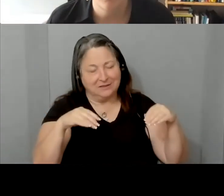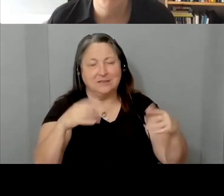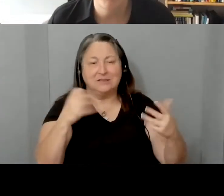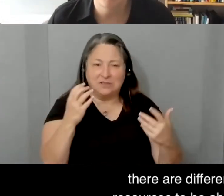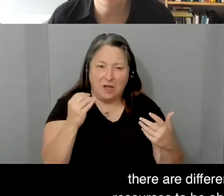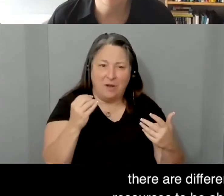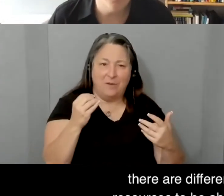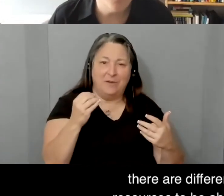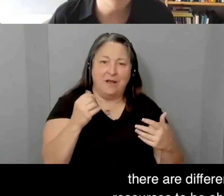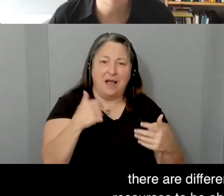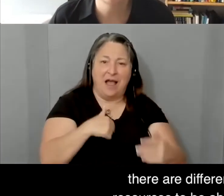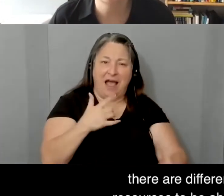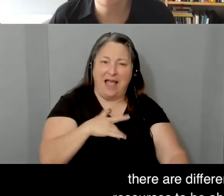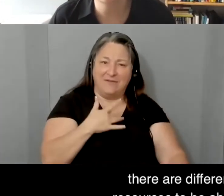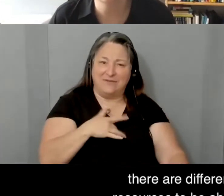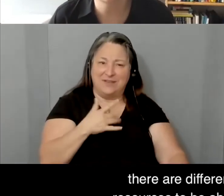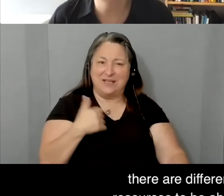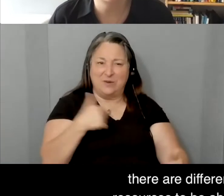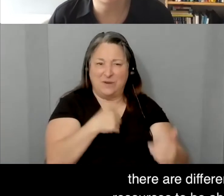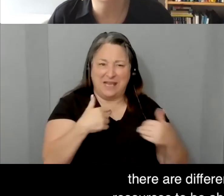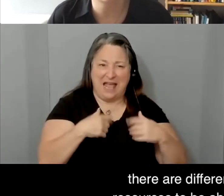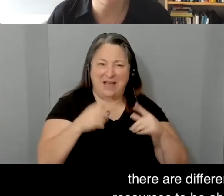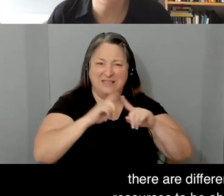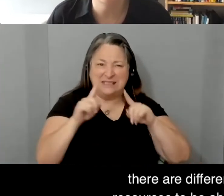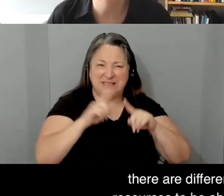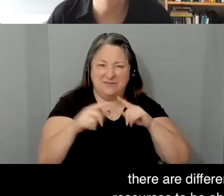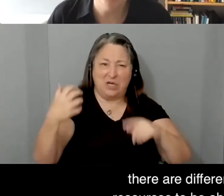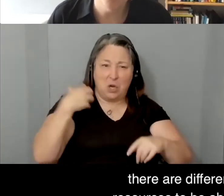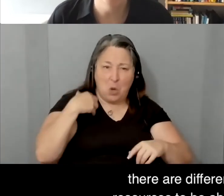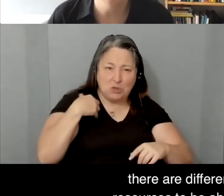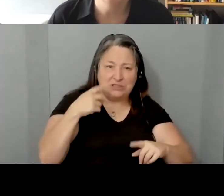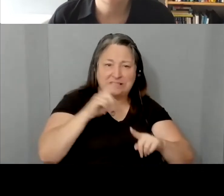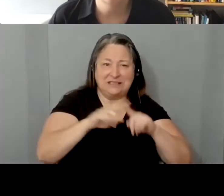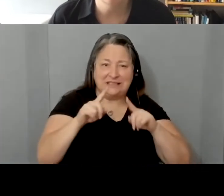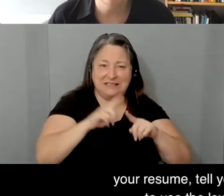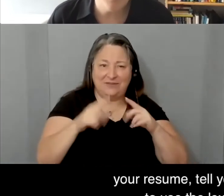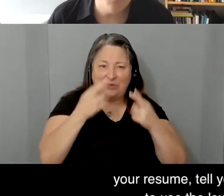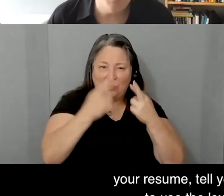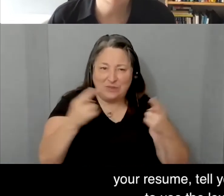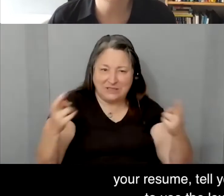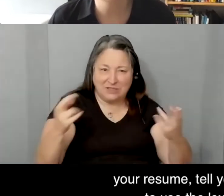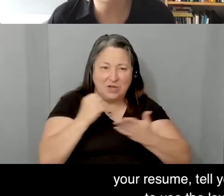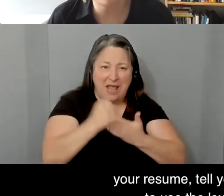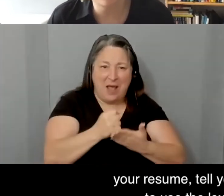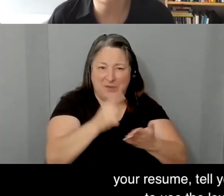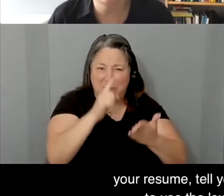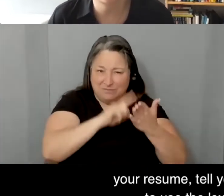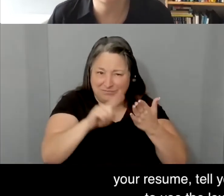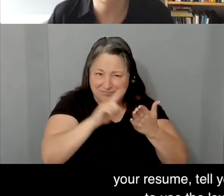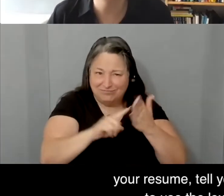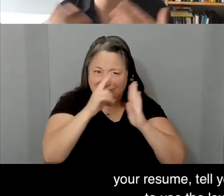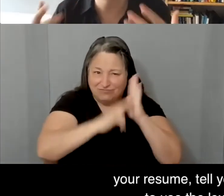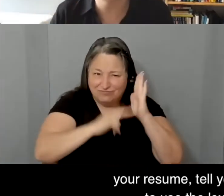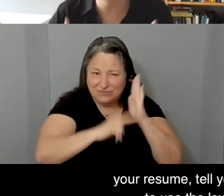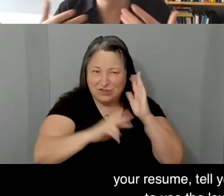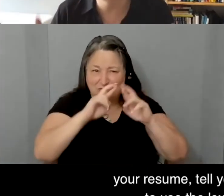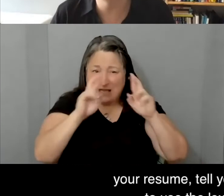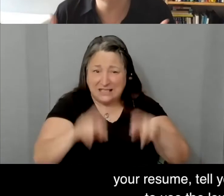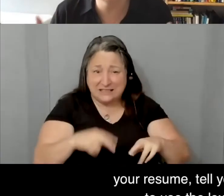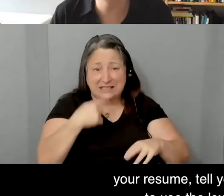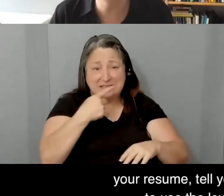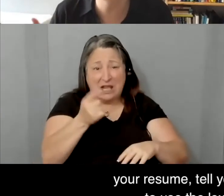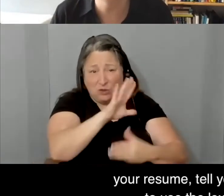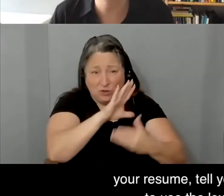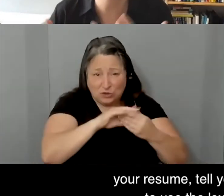that there are different coaches and different resources to be able to help you look through your resume, tell your story, and therefore try